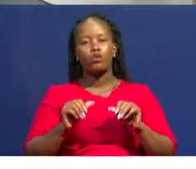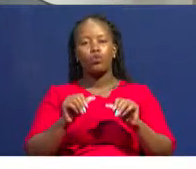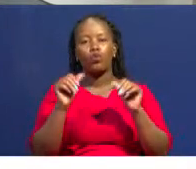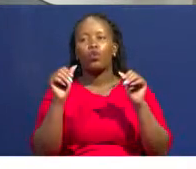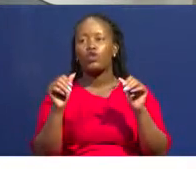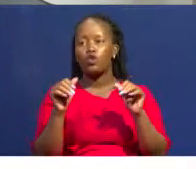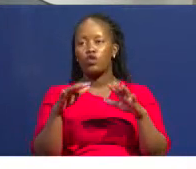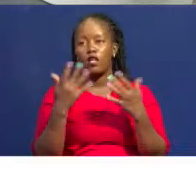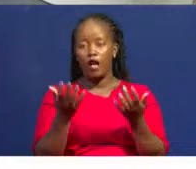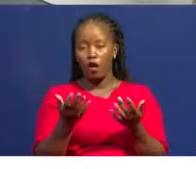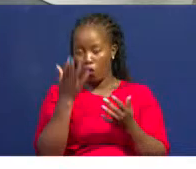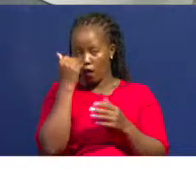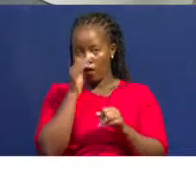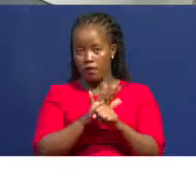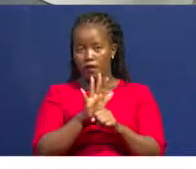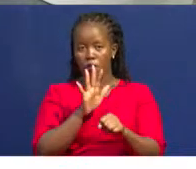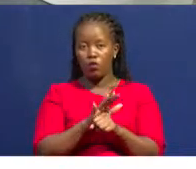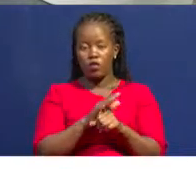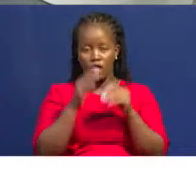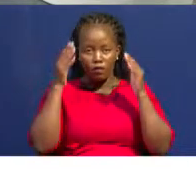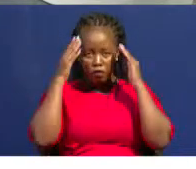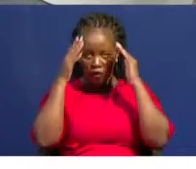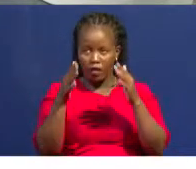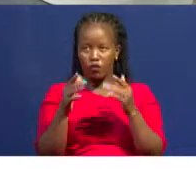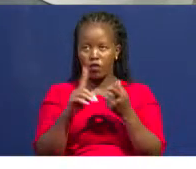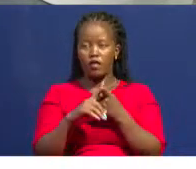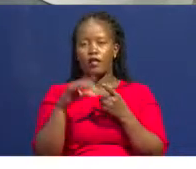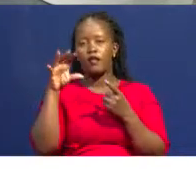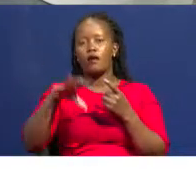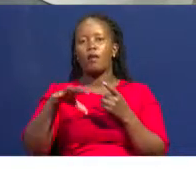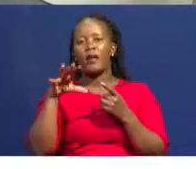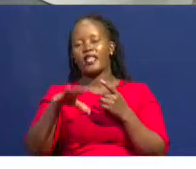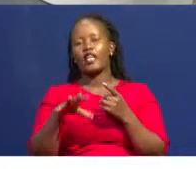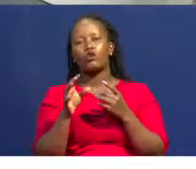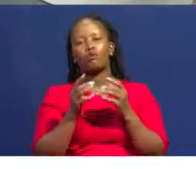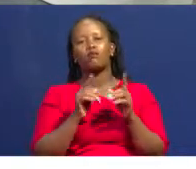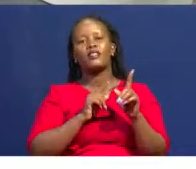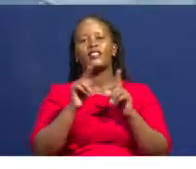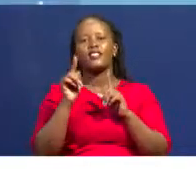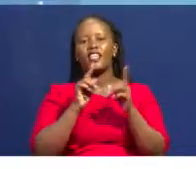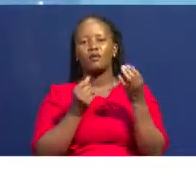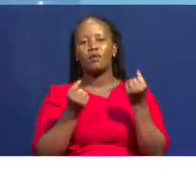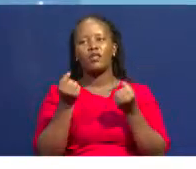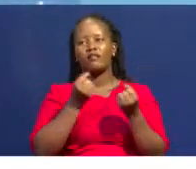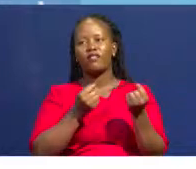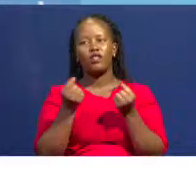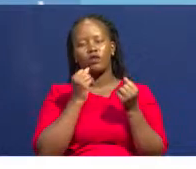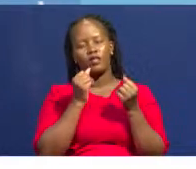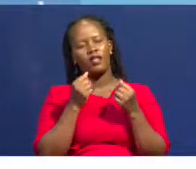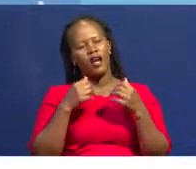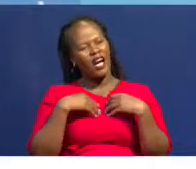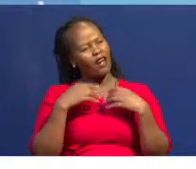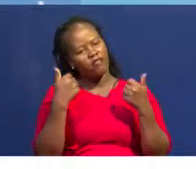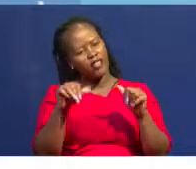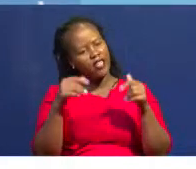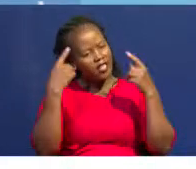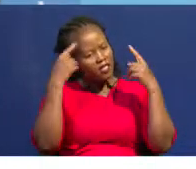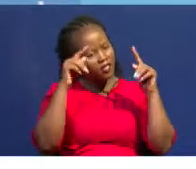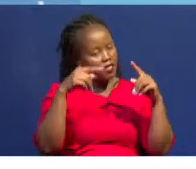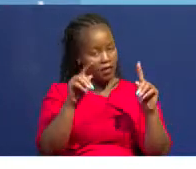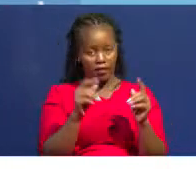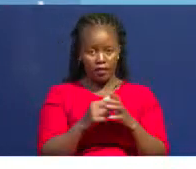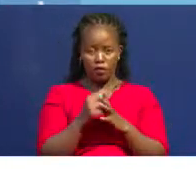with public service vehicles, that is Matatu Transport Vehicle Association. Yes. How are they bearing fruits, if they are? Because we have